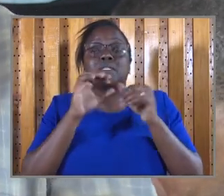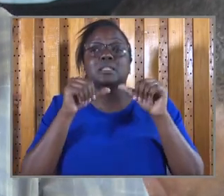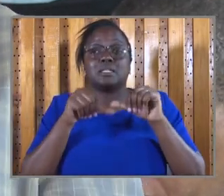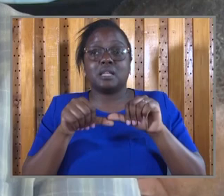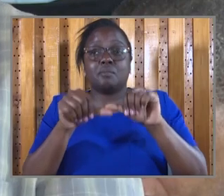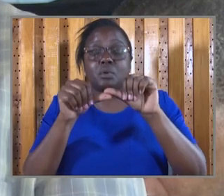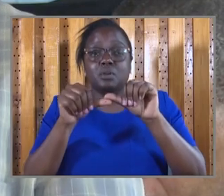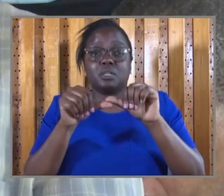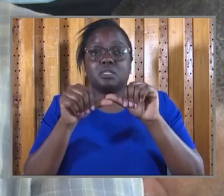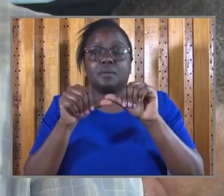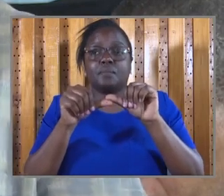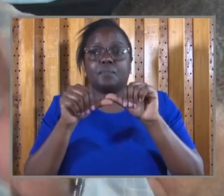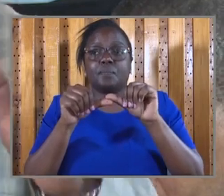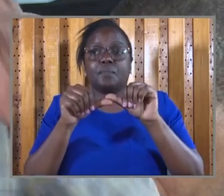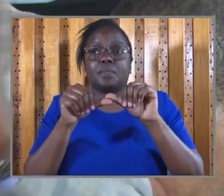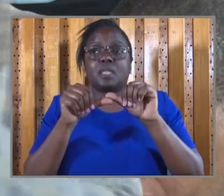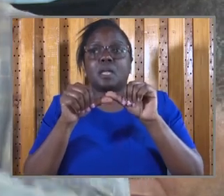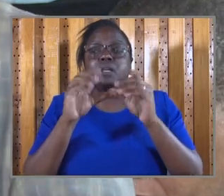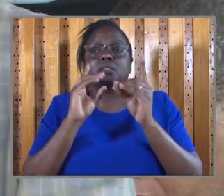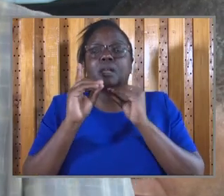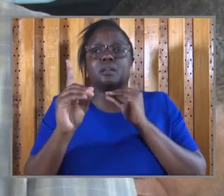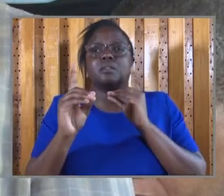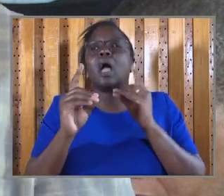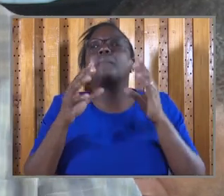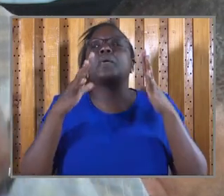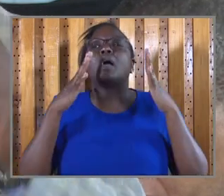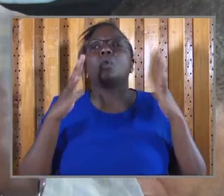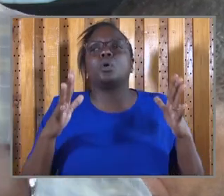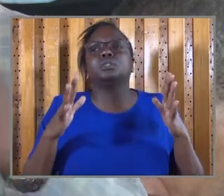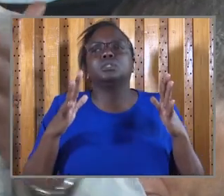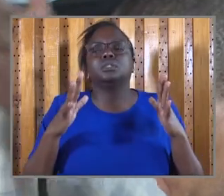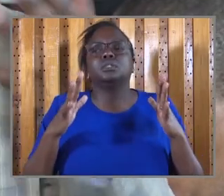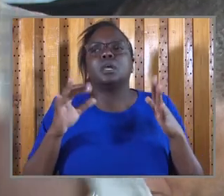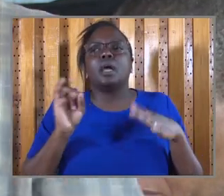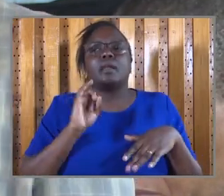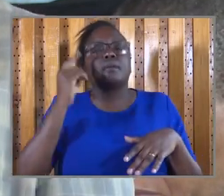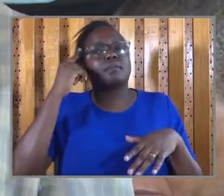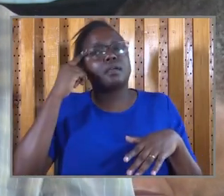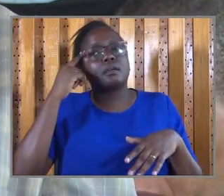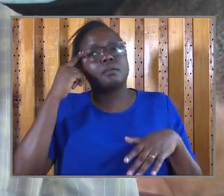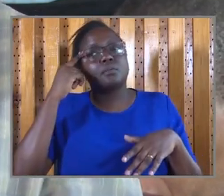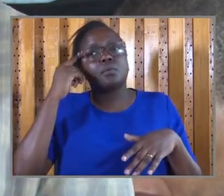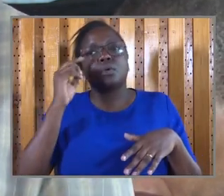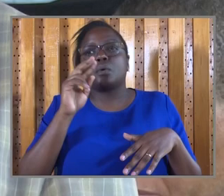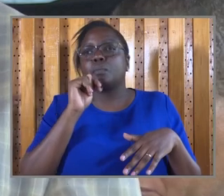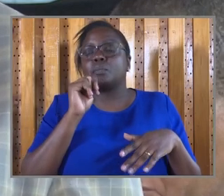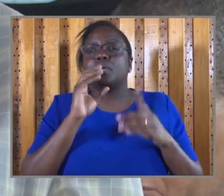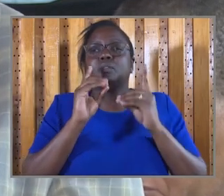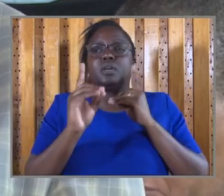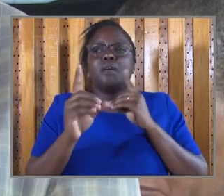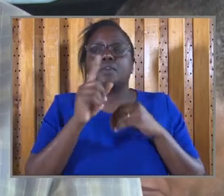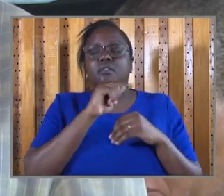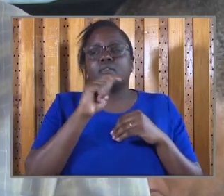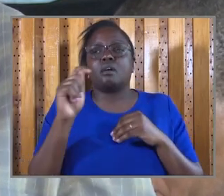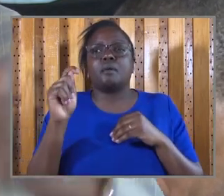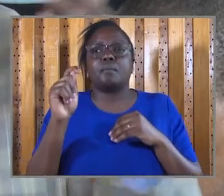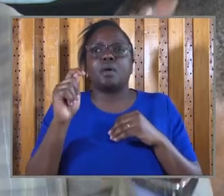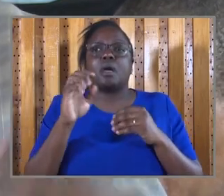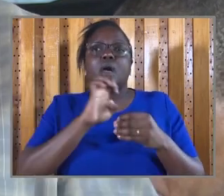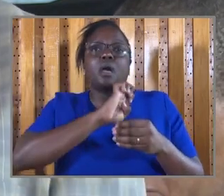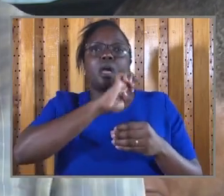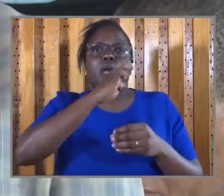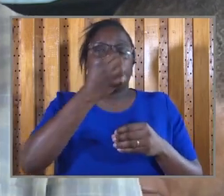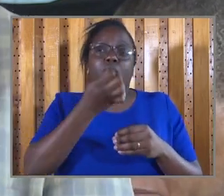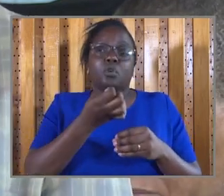Reporting Directives. I mean, there have been so much, and I think you've been driving the effort